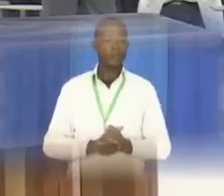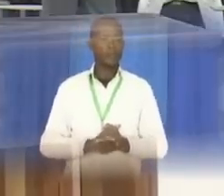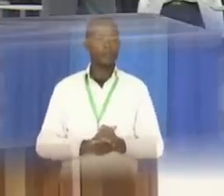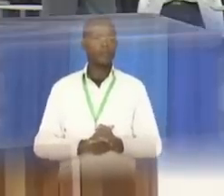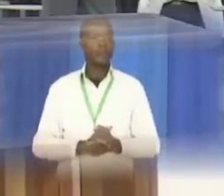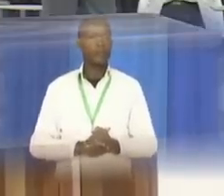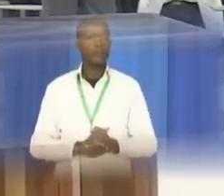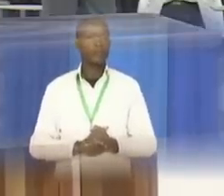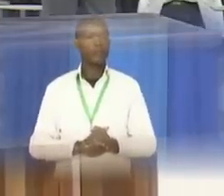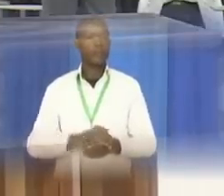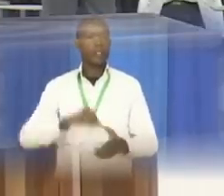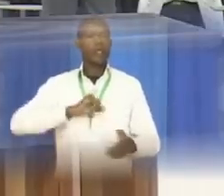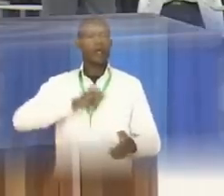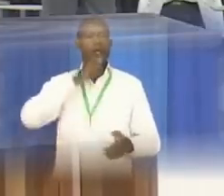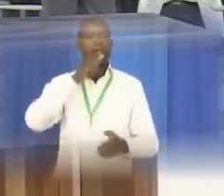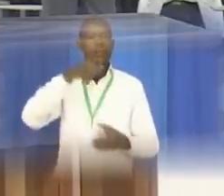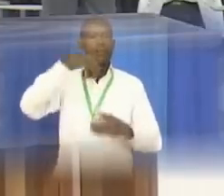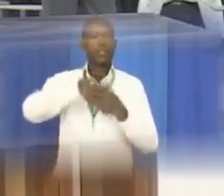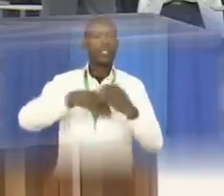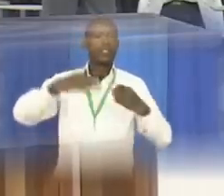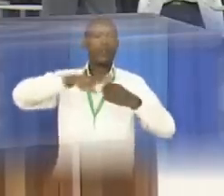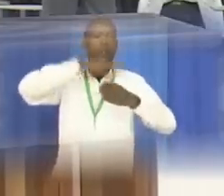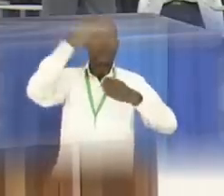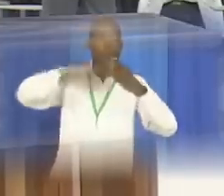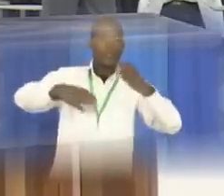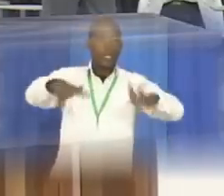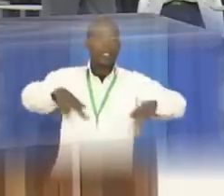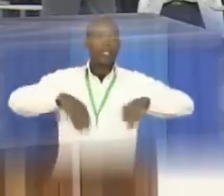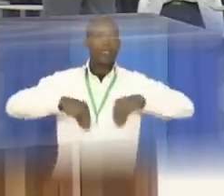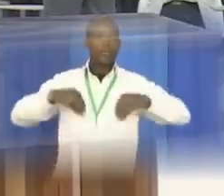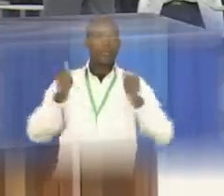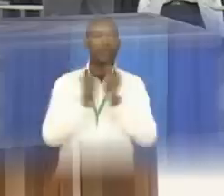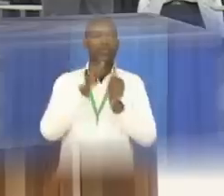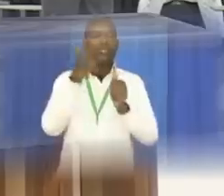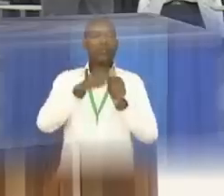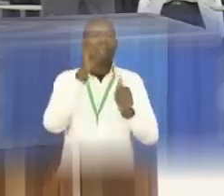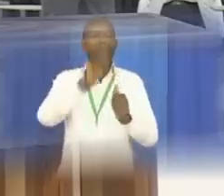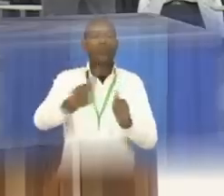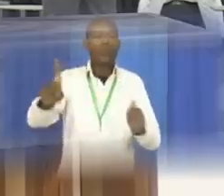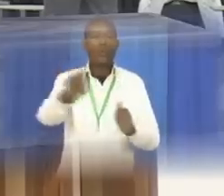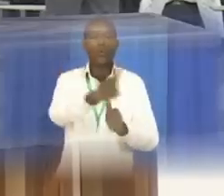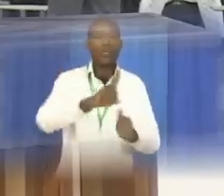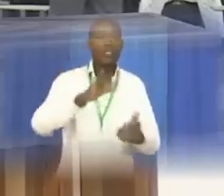I'm in total agreement with every one of you that your request be granted.